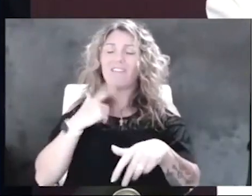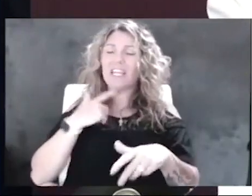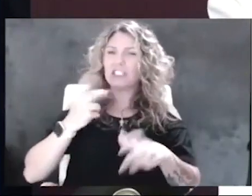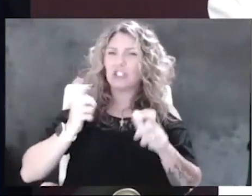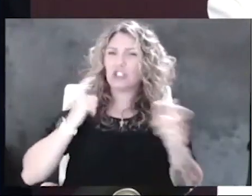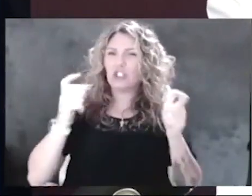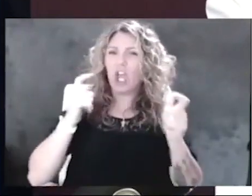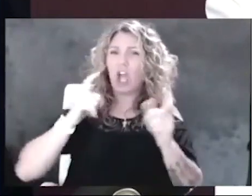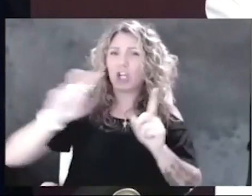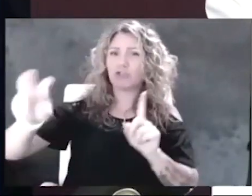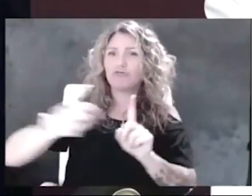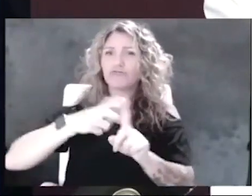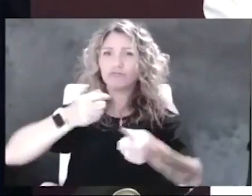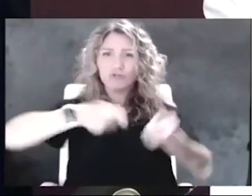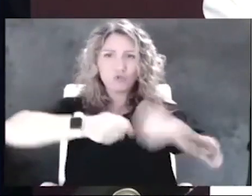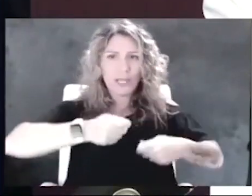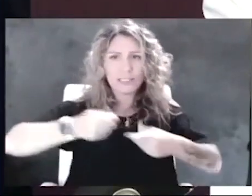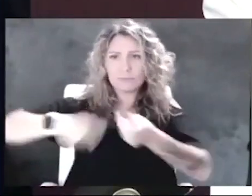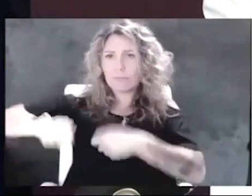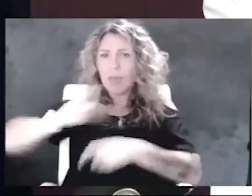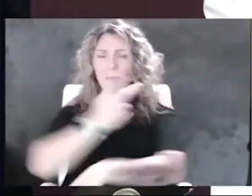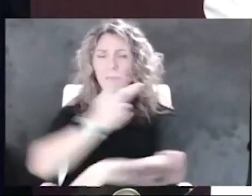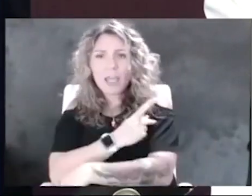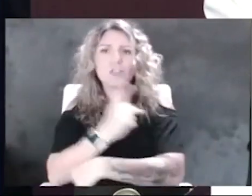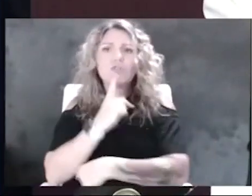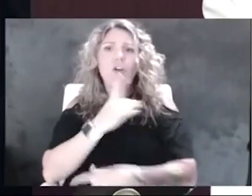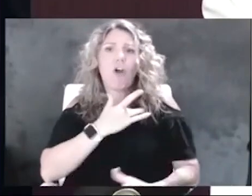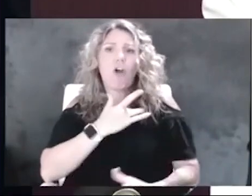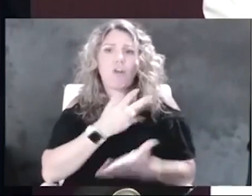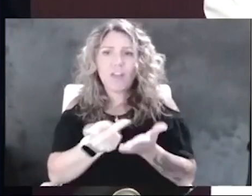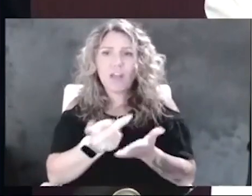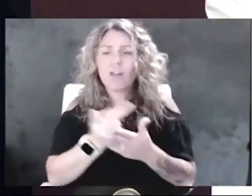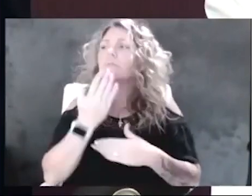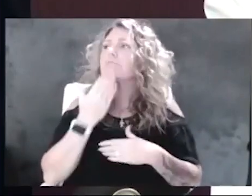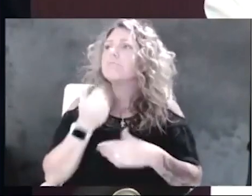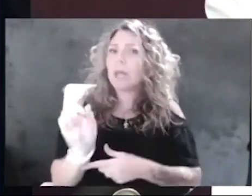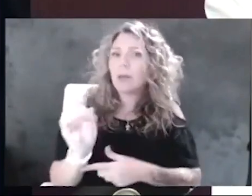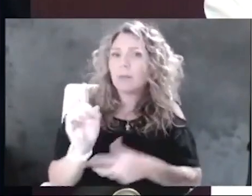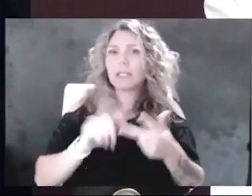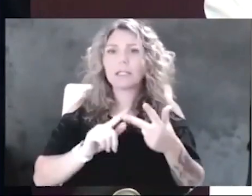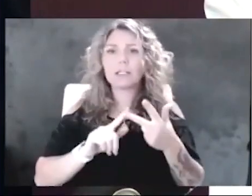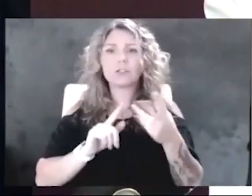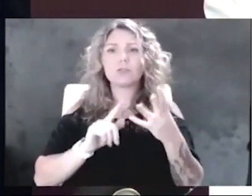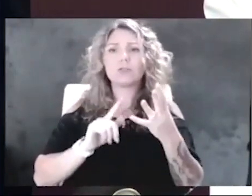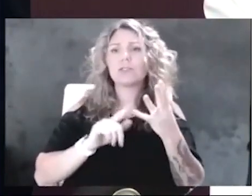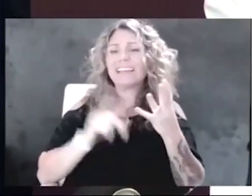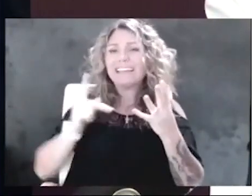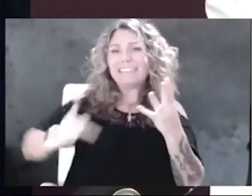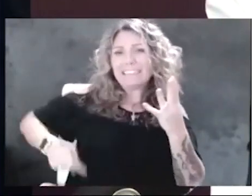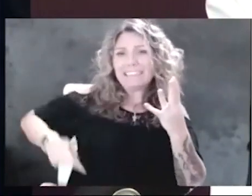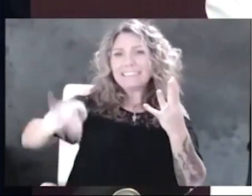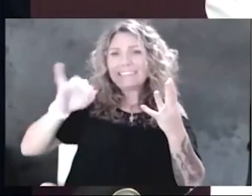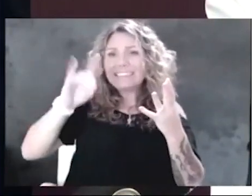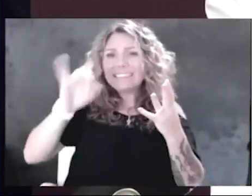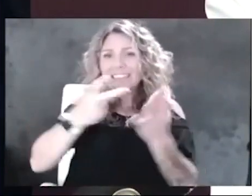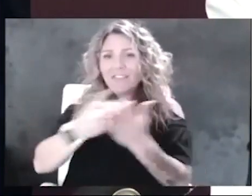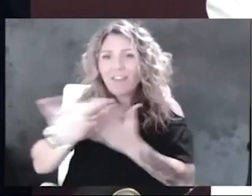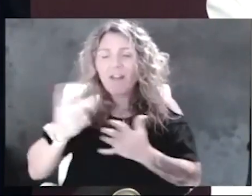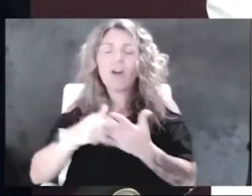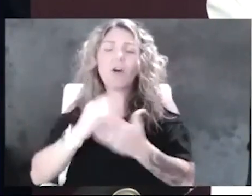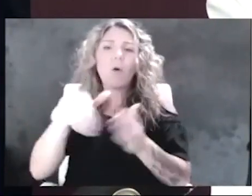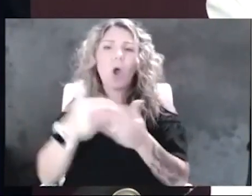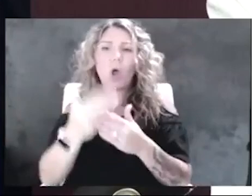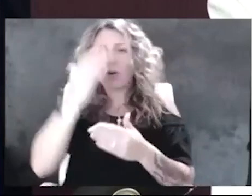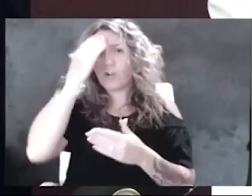failure population, a very large end-stage diabetes population, renal failure population. And what we know happens is those are the patients